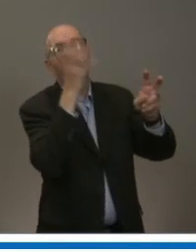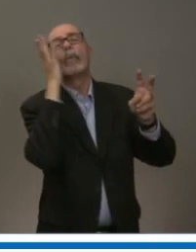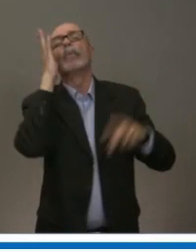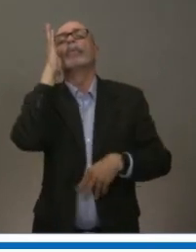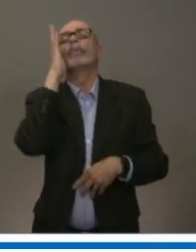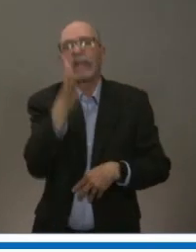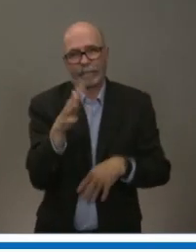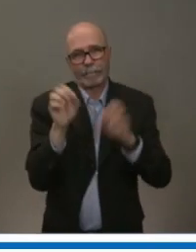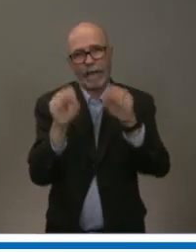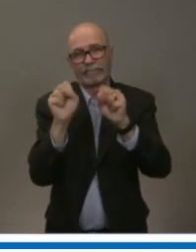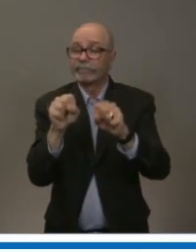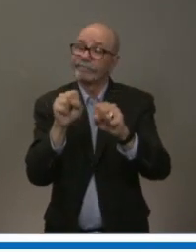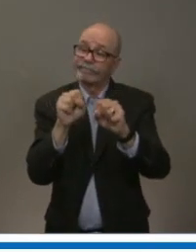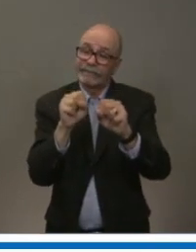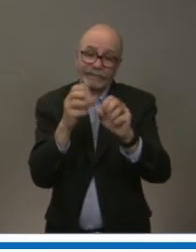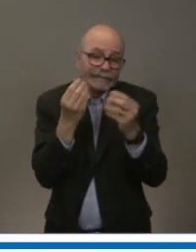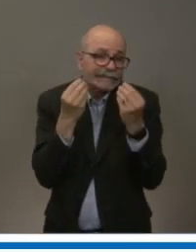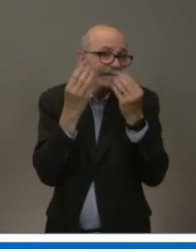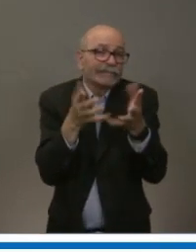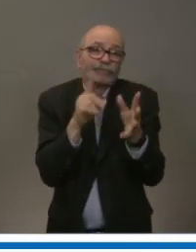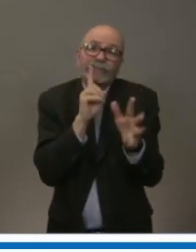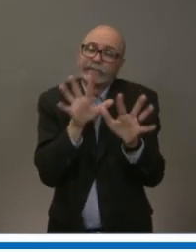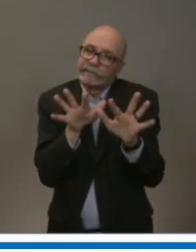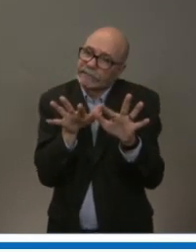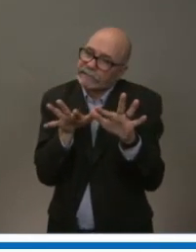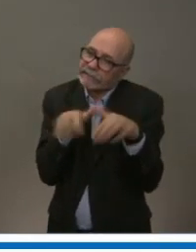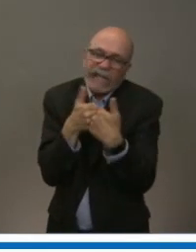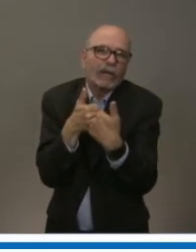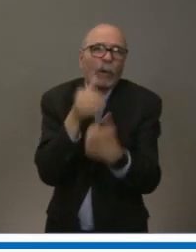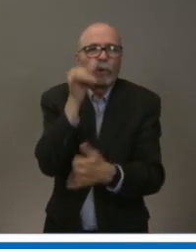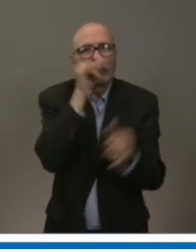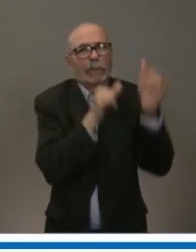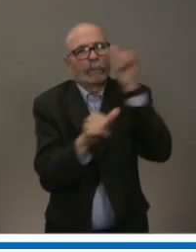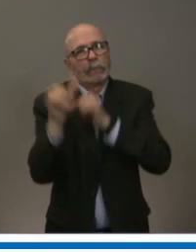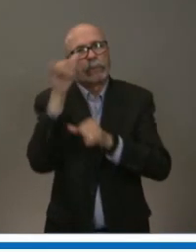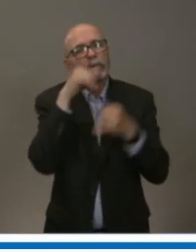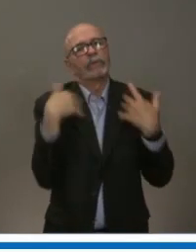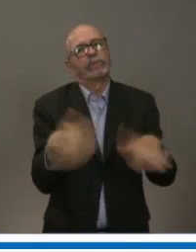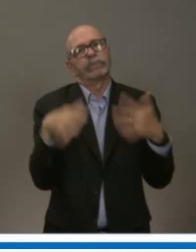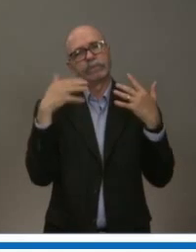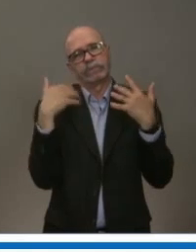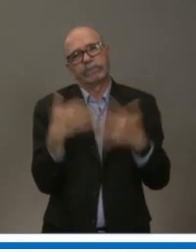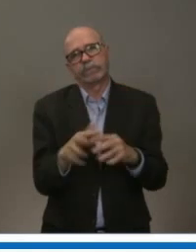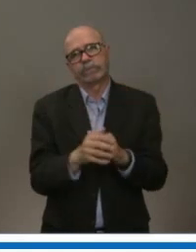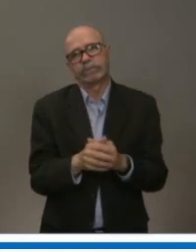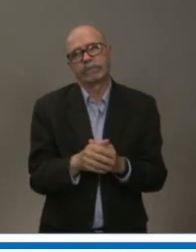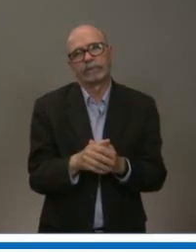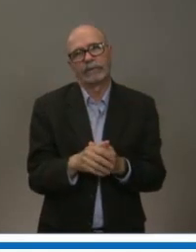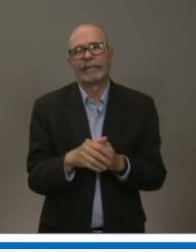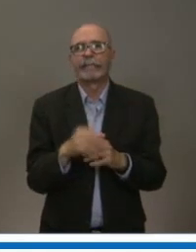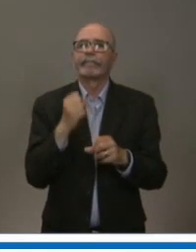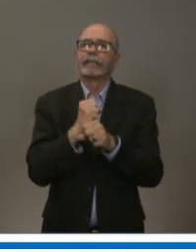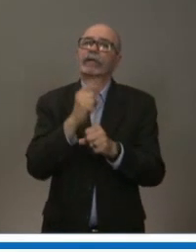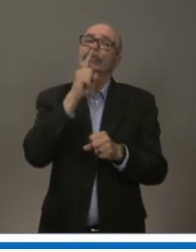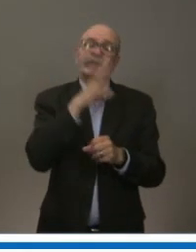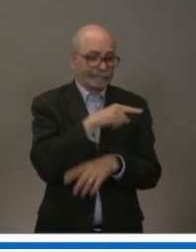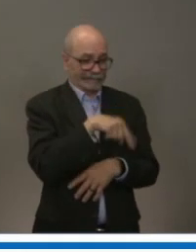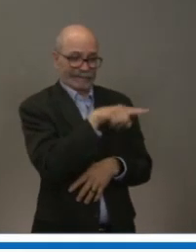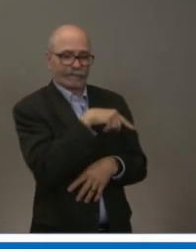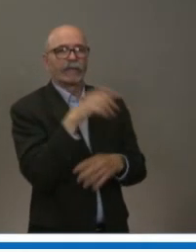can maintain people even if they've been exposed in the workforce in a safe manner. Go ahead, Mike, with your